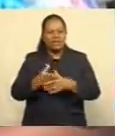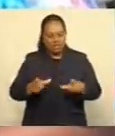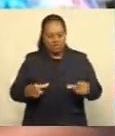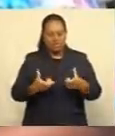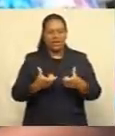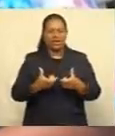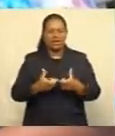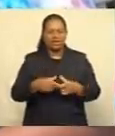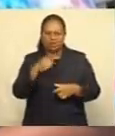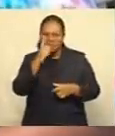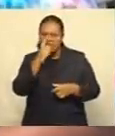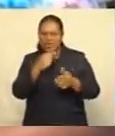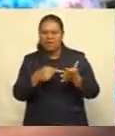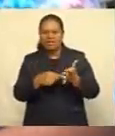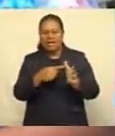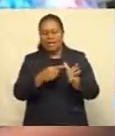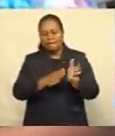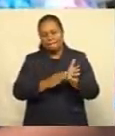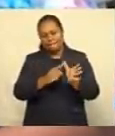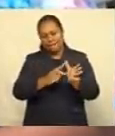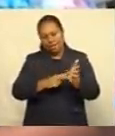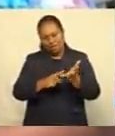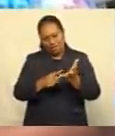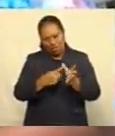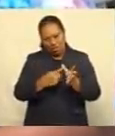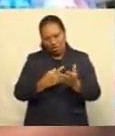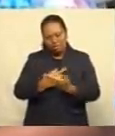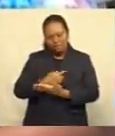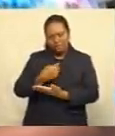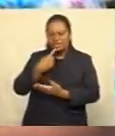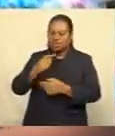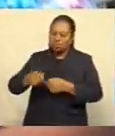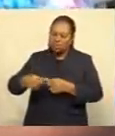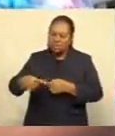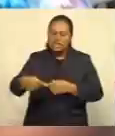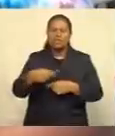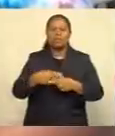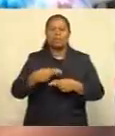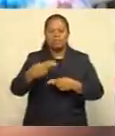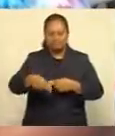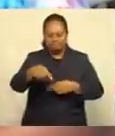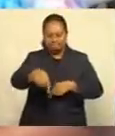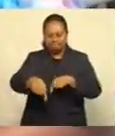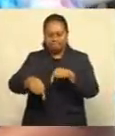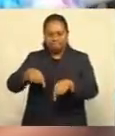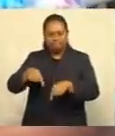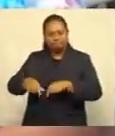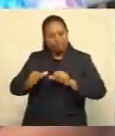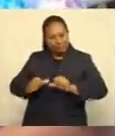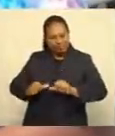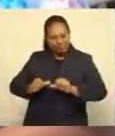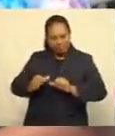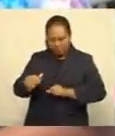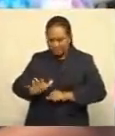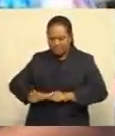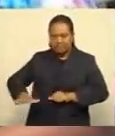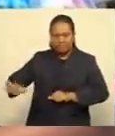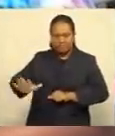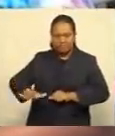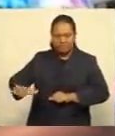at Tamavuaiwai. They continue to plant mangroves in an effort to protect their ancestral